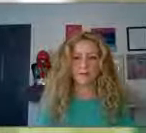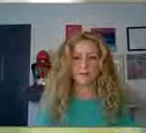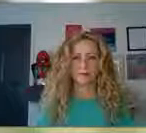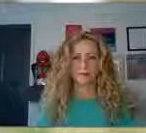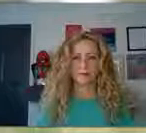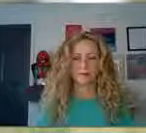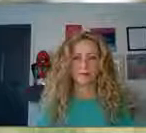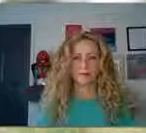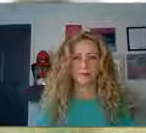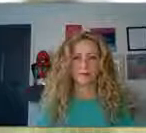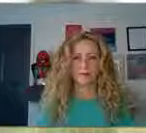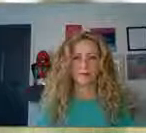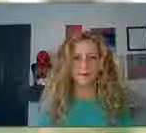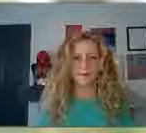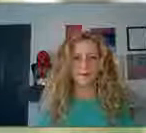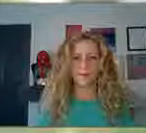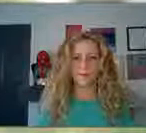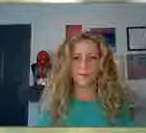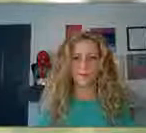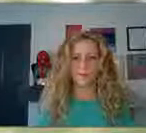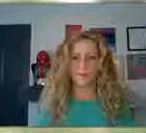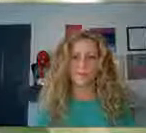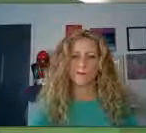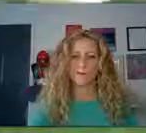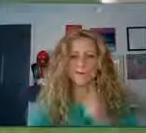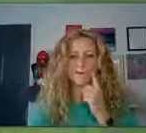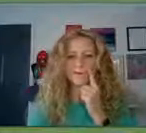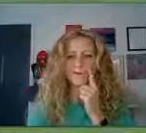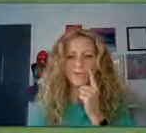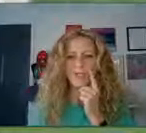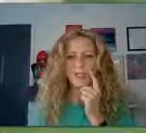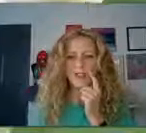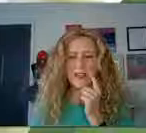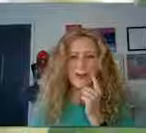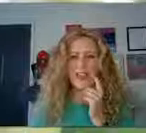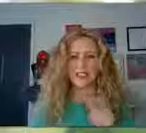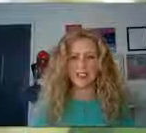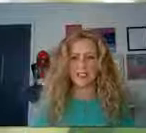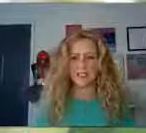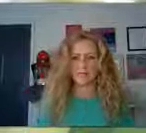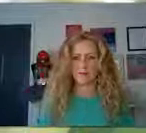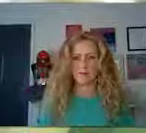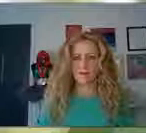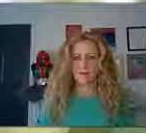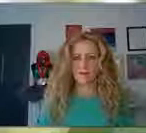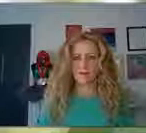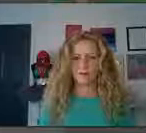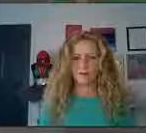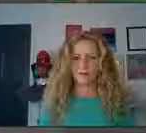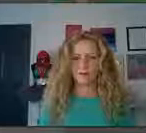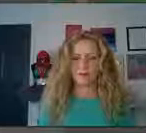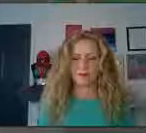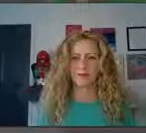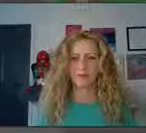blanket. Friends, do you think he'll share with Claudette? What do you think, friends? Let's go find out if you're